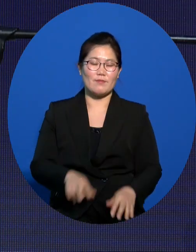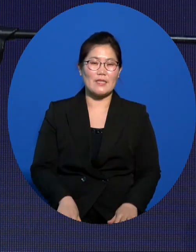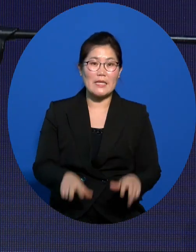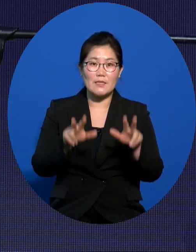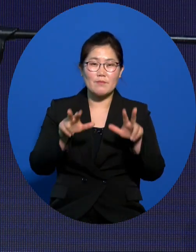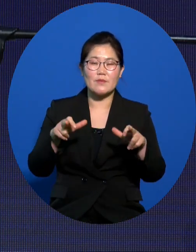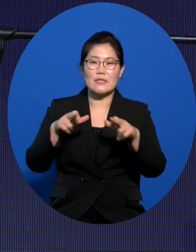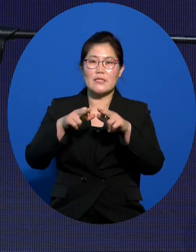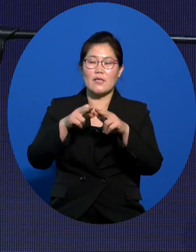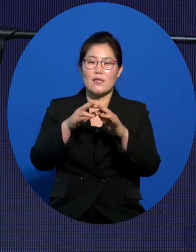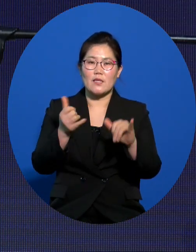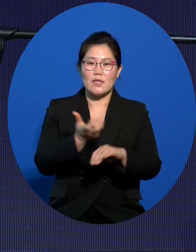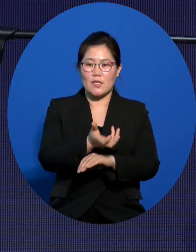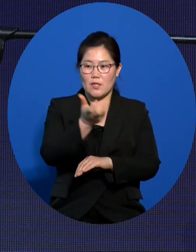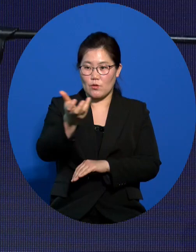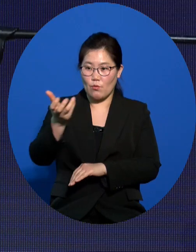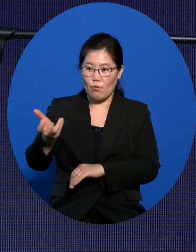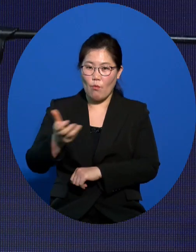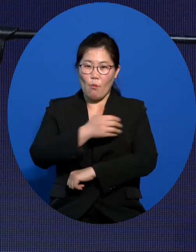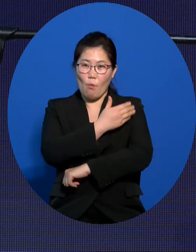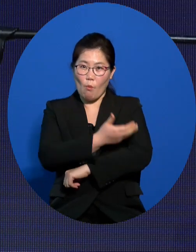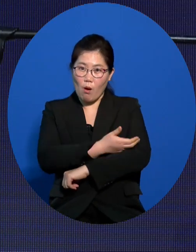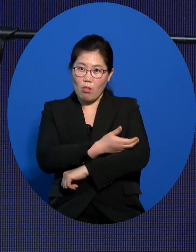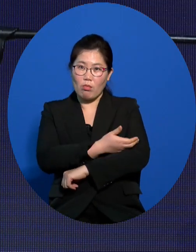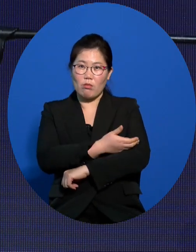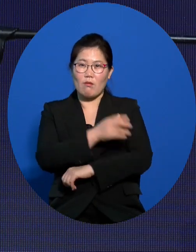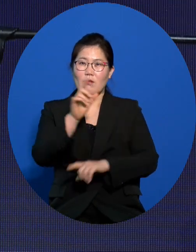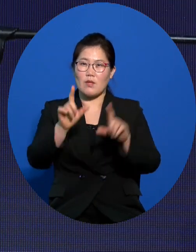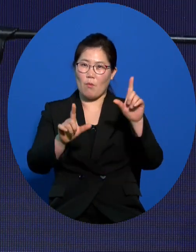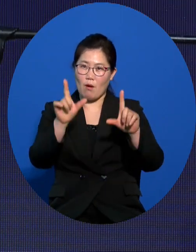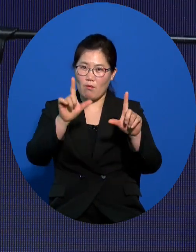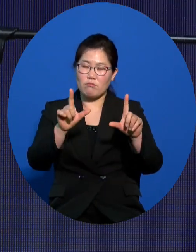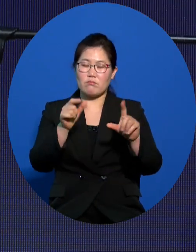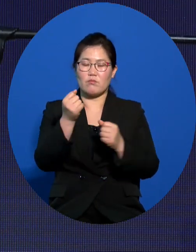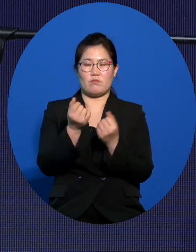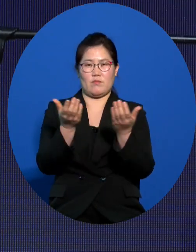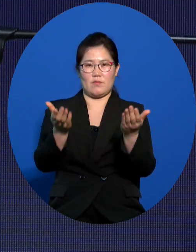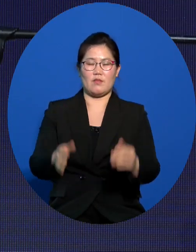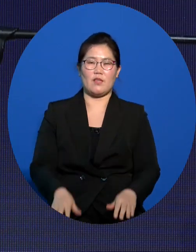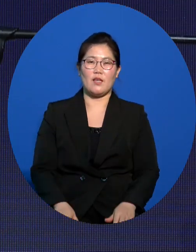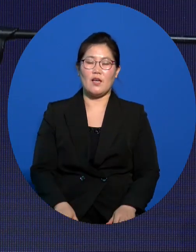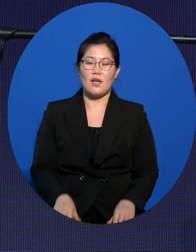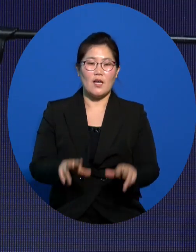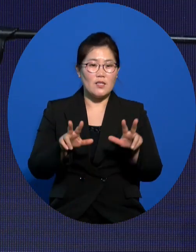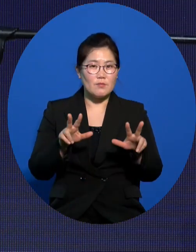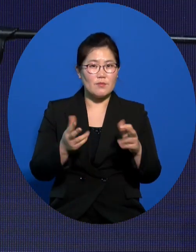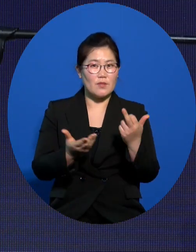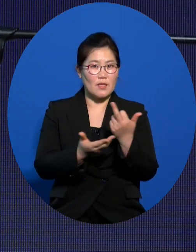Disabled. Currently, I would like to, let's take a look at the current status